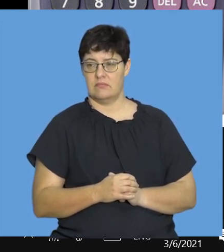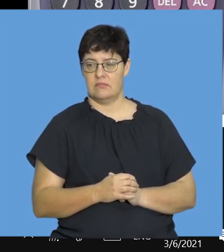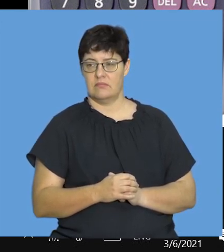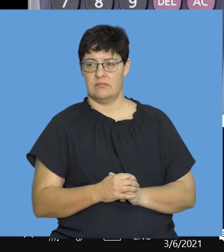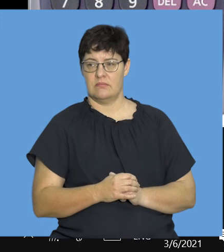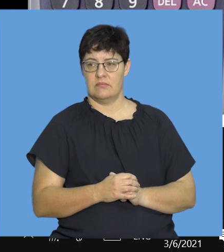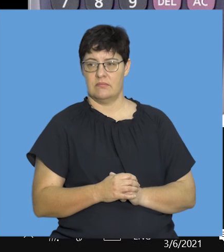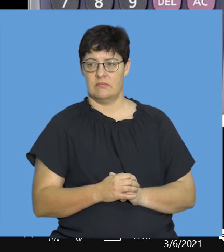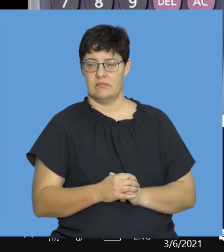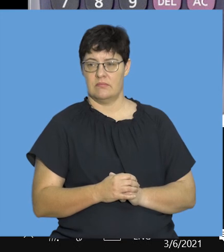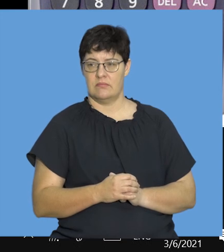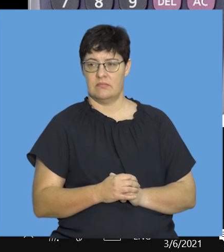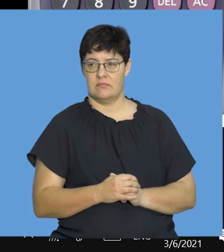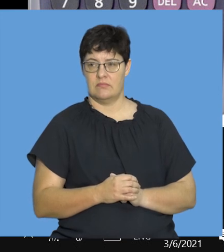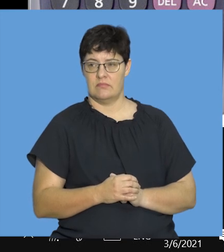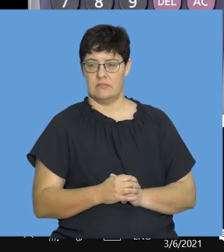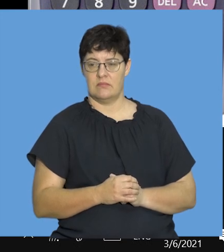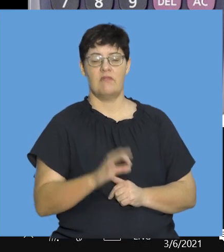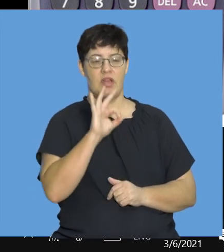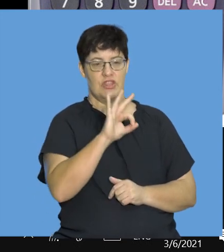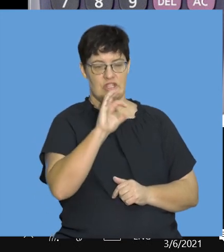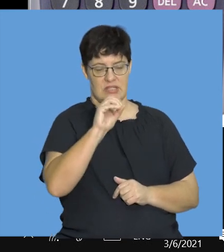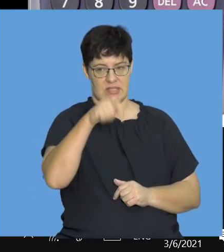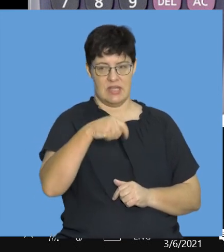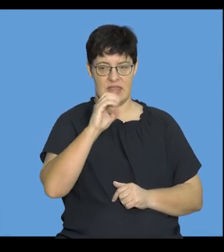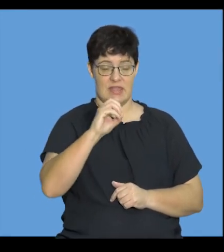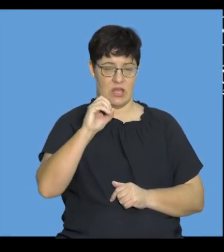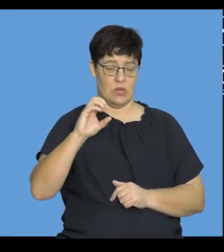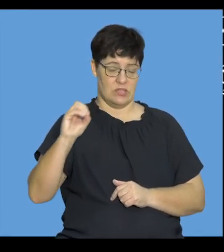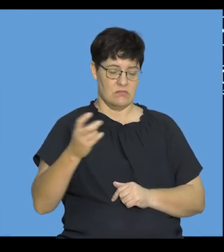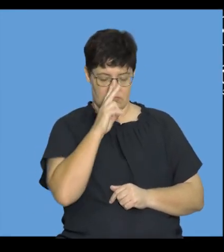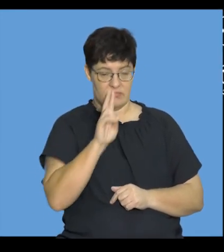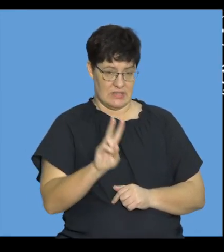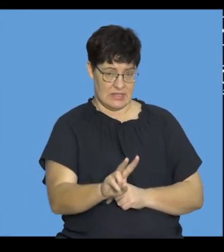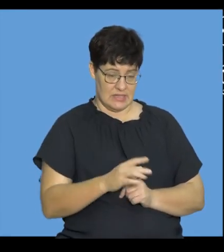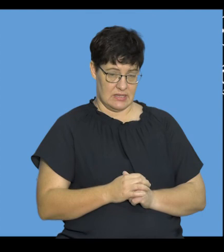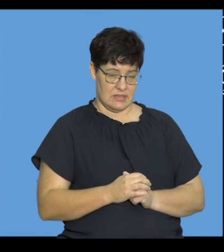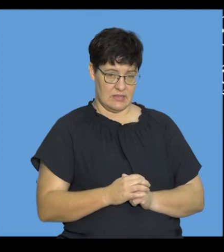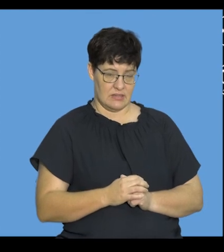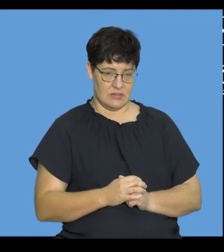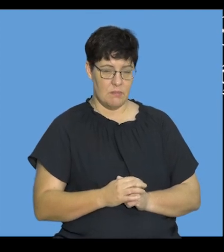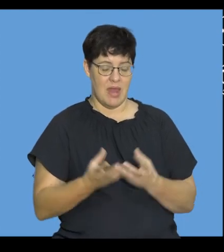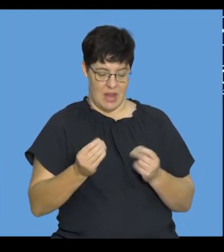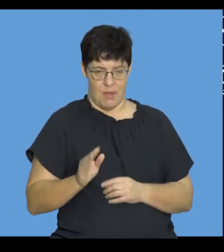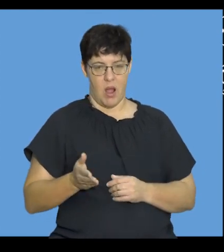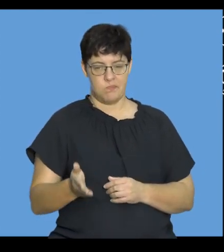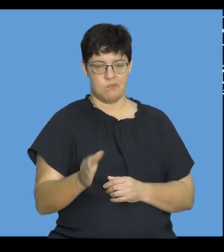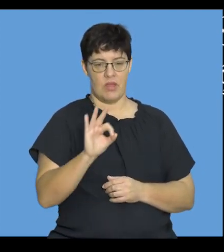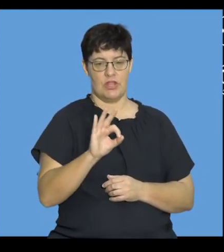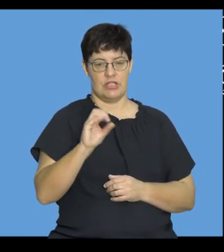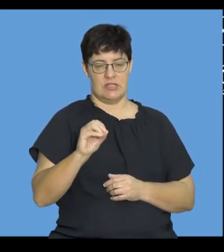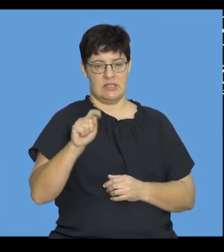and here we go, it should give me a figure of 30,000 rand. Here you can see it, there's my figure, 30,000